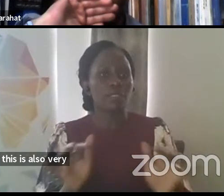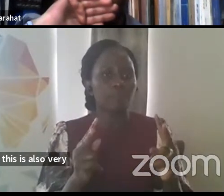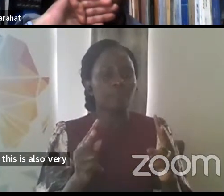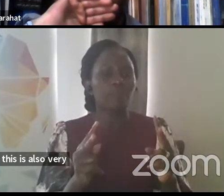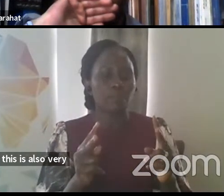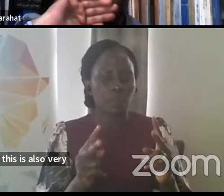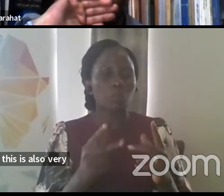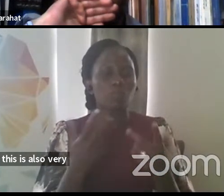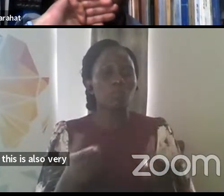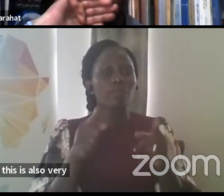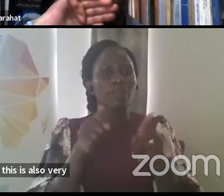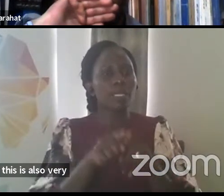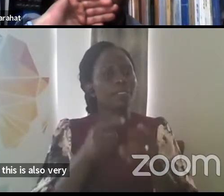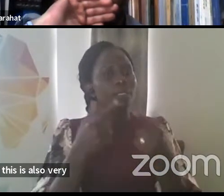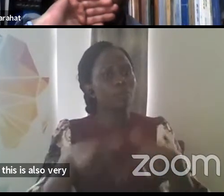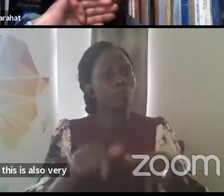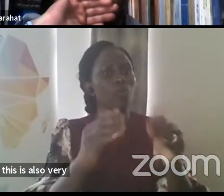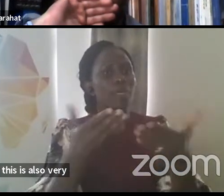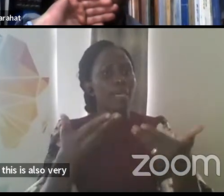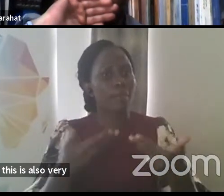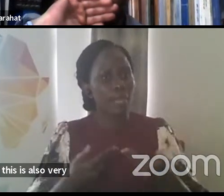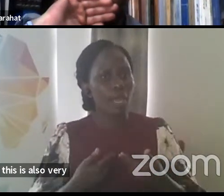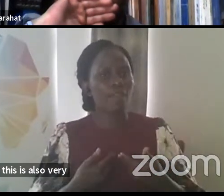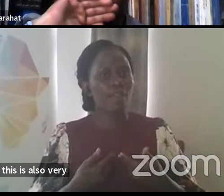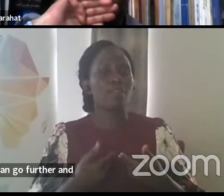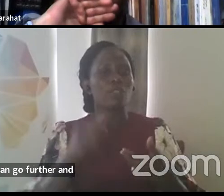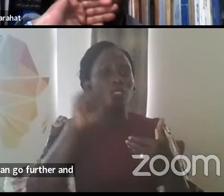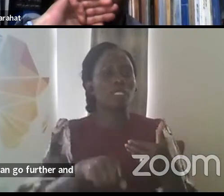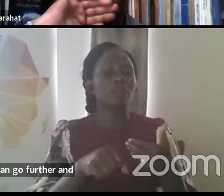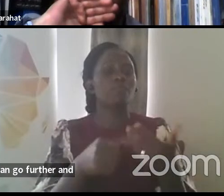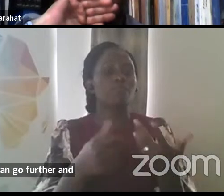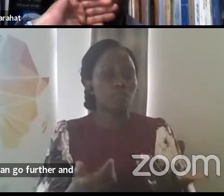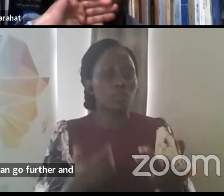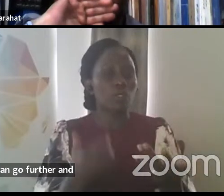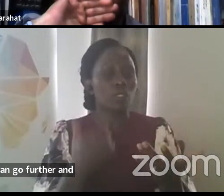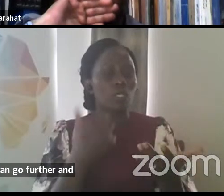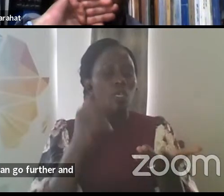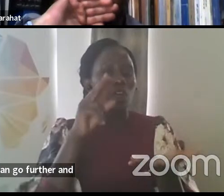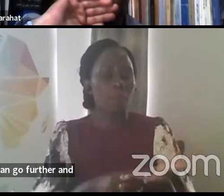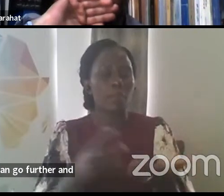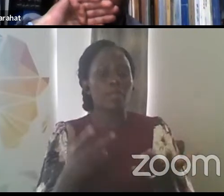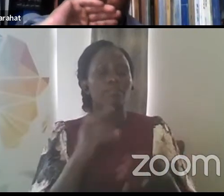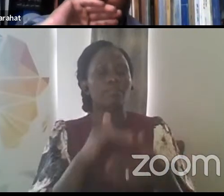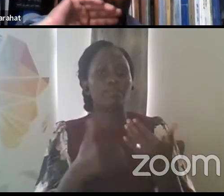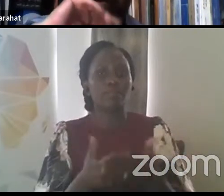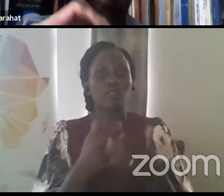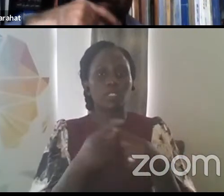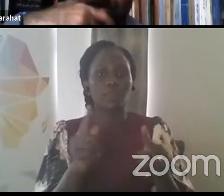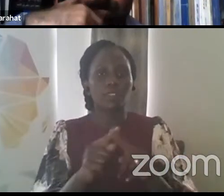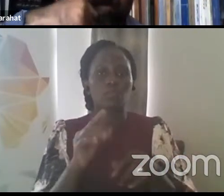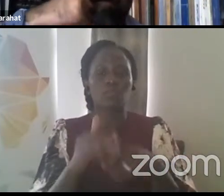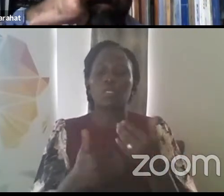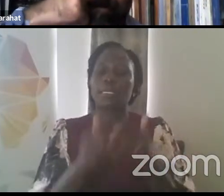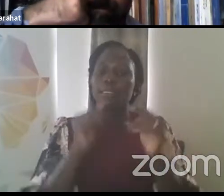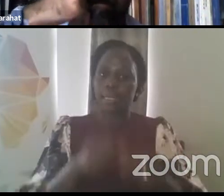we can go further and find that even military court can